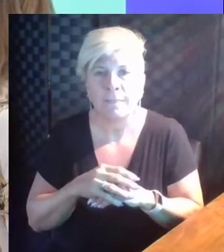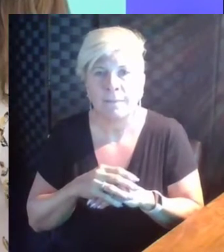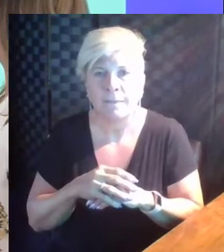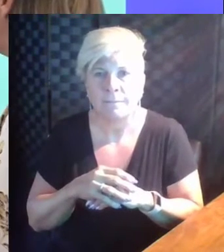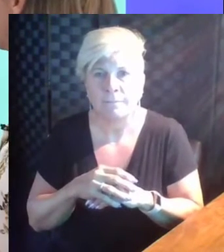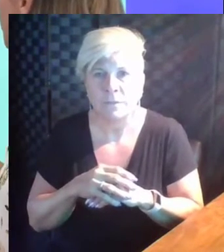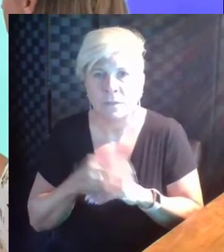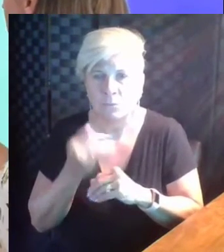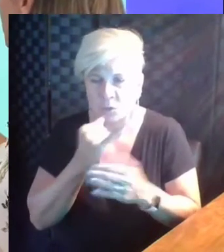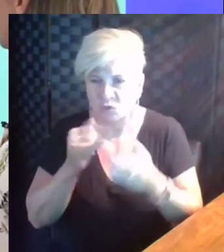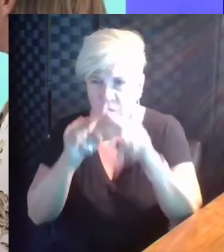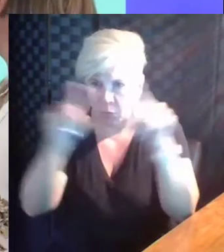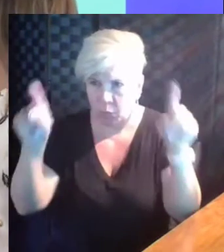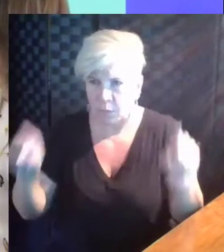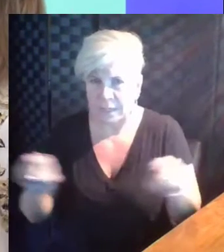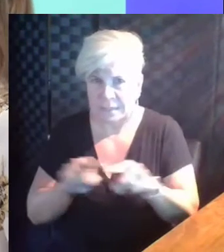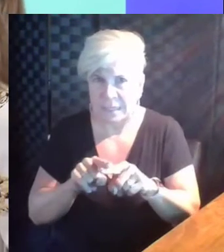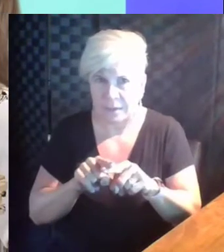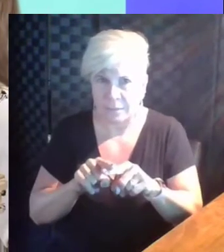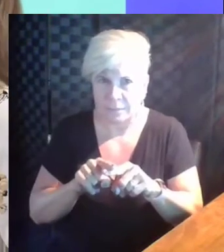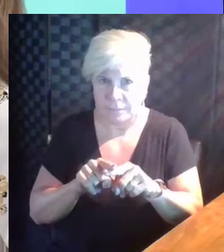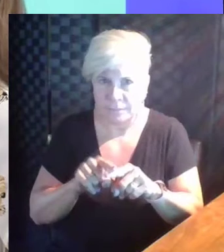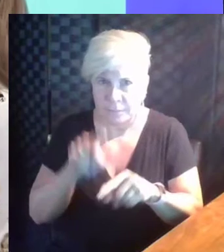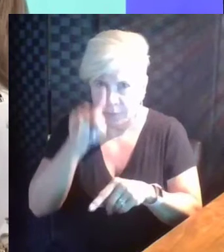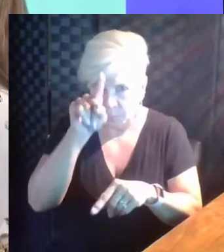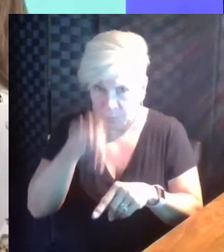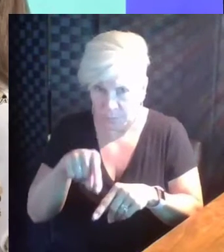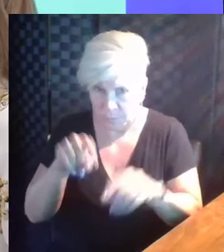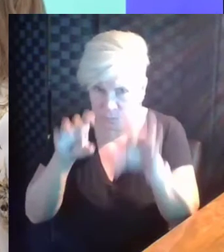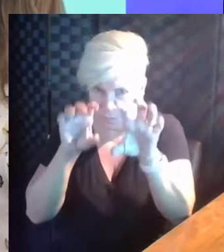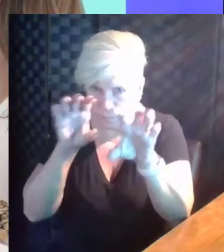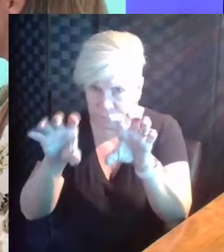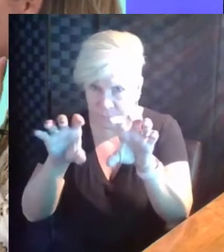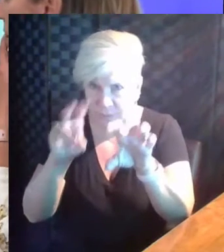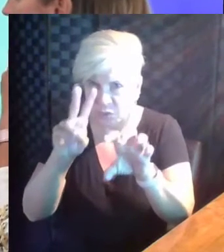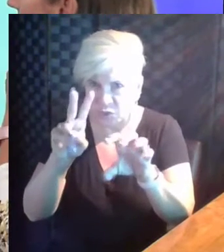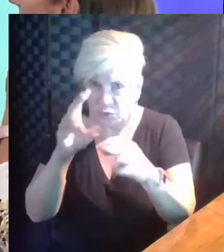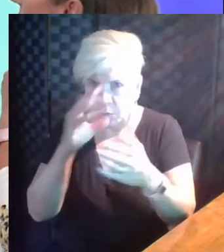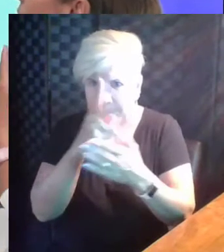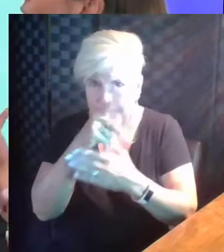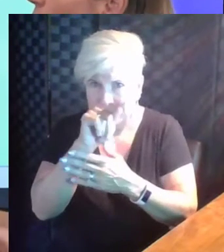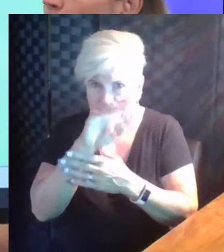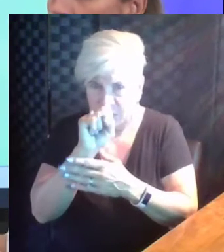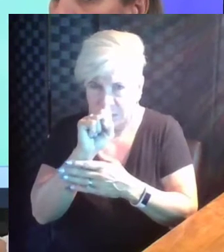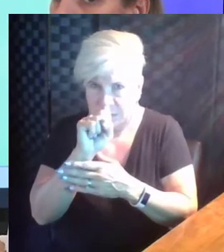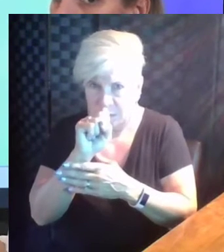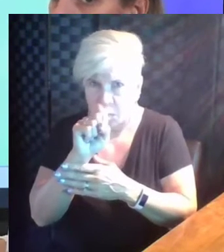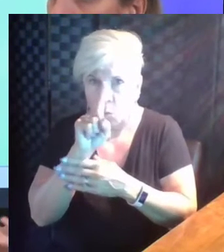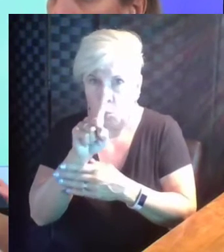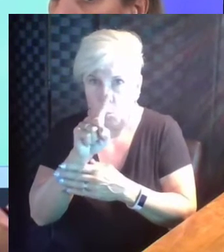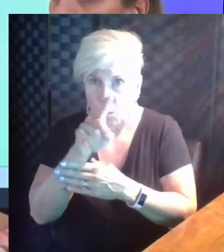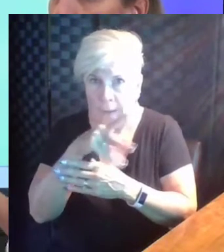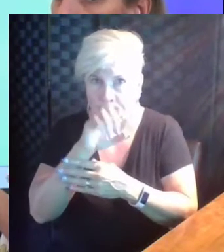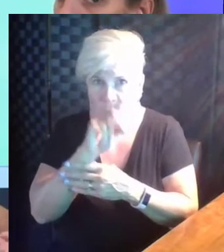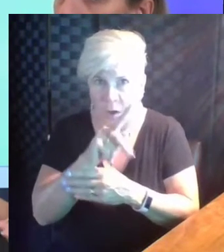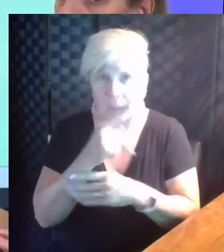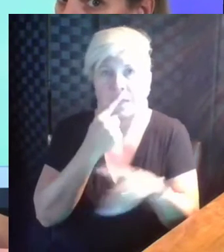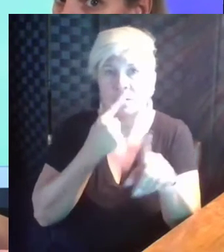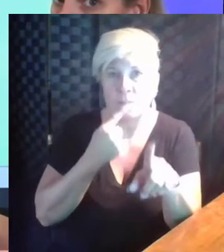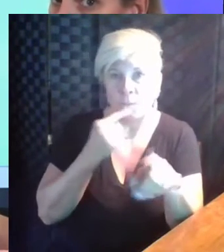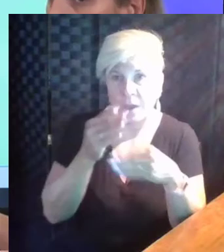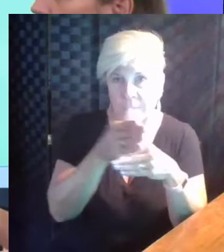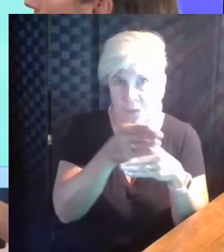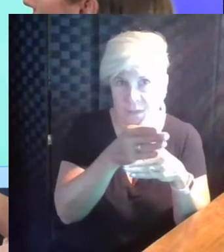a rectangle. I'm going to split my rectangle into two parts. I know that one part are my rosy